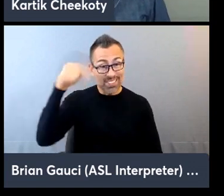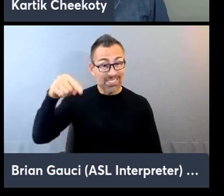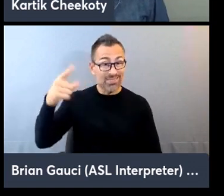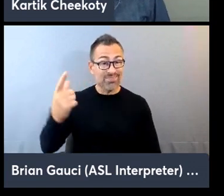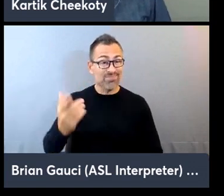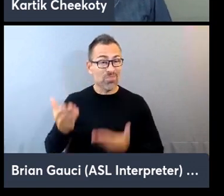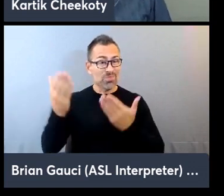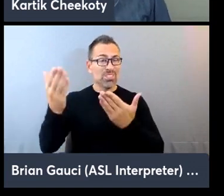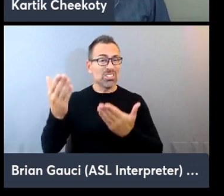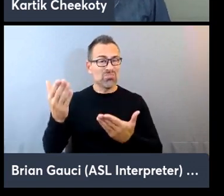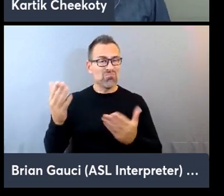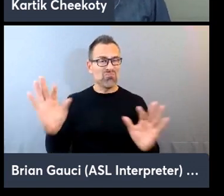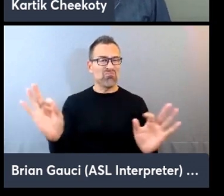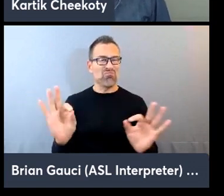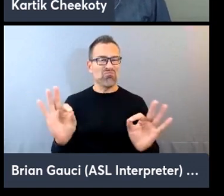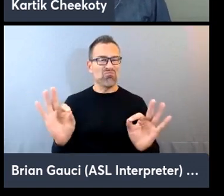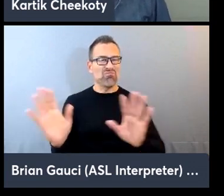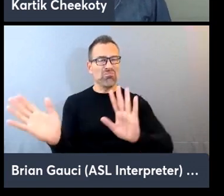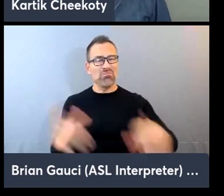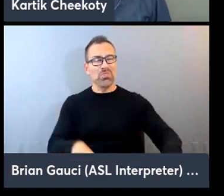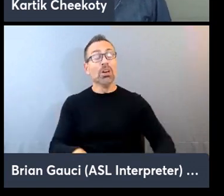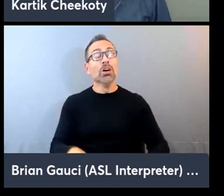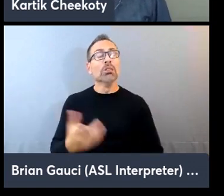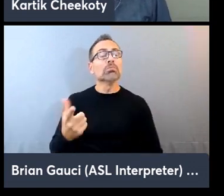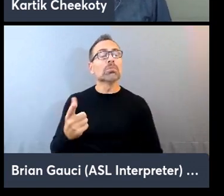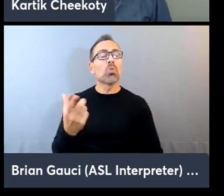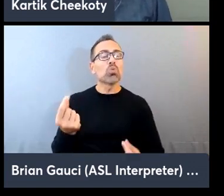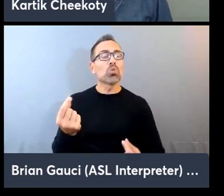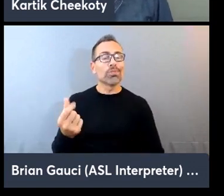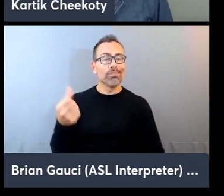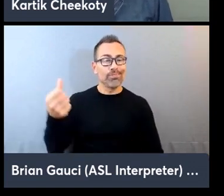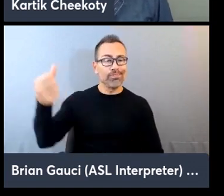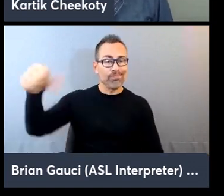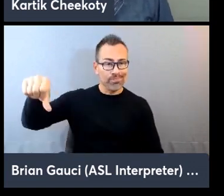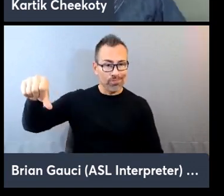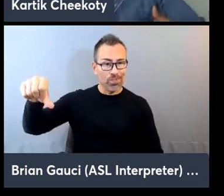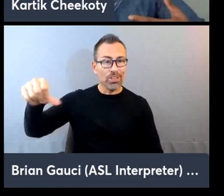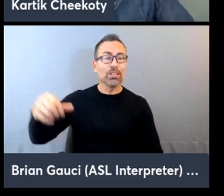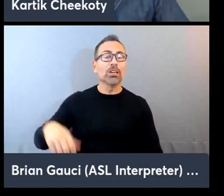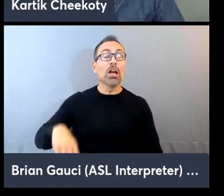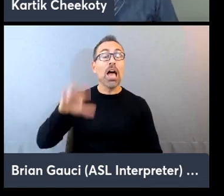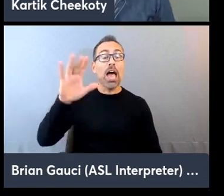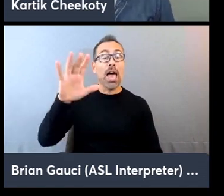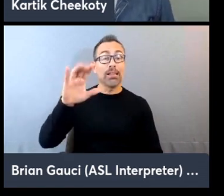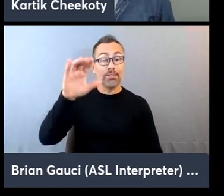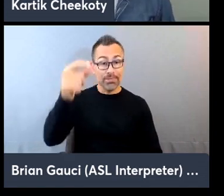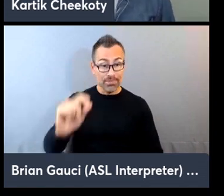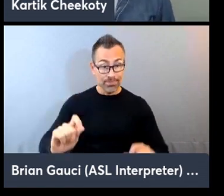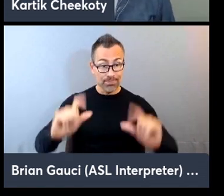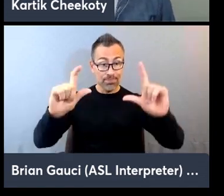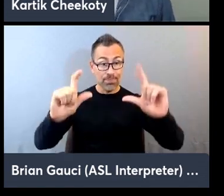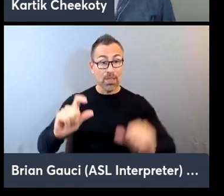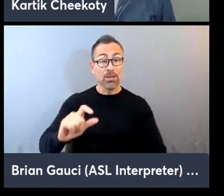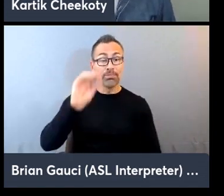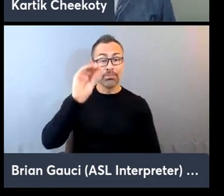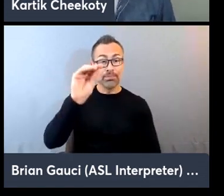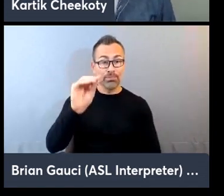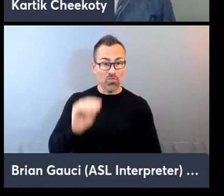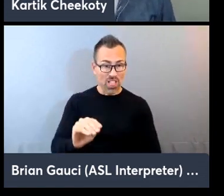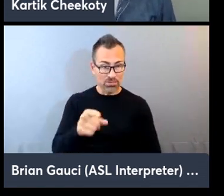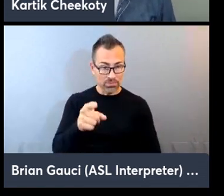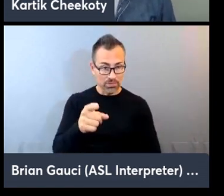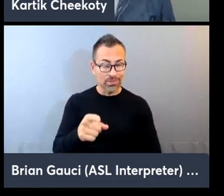this moment, we also ask that you enter this information, and this is how we continue to build context